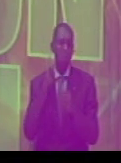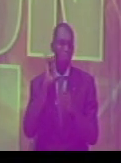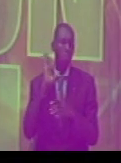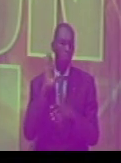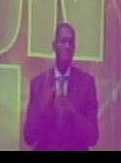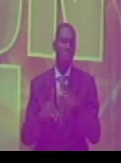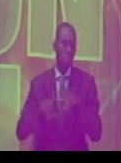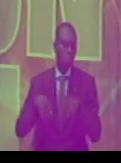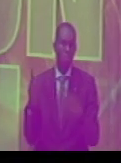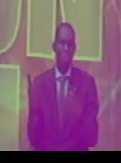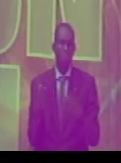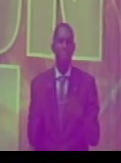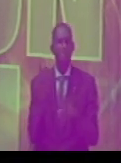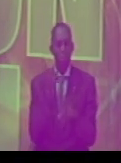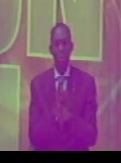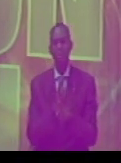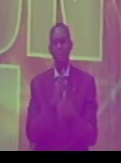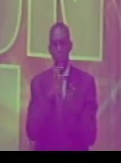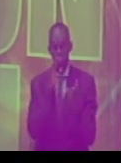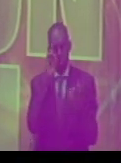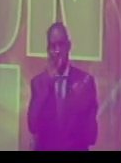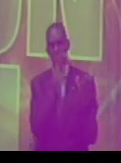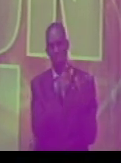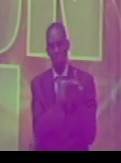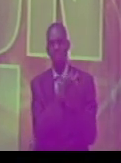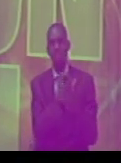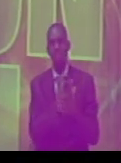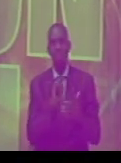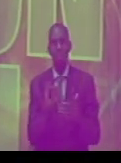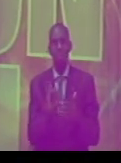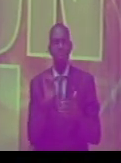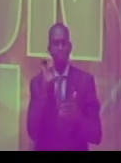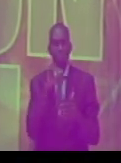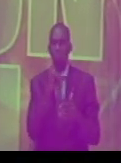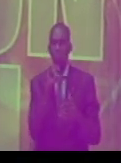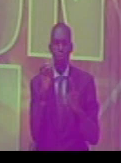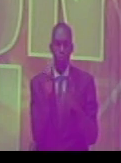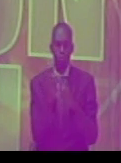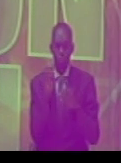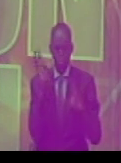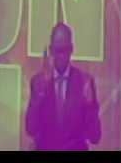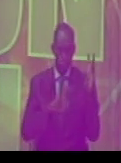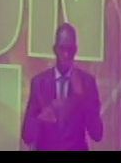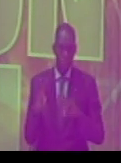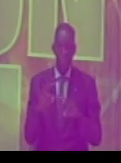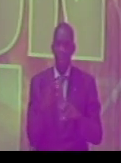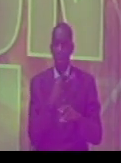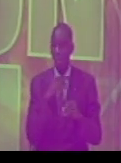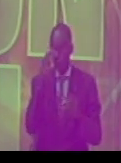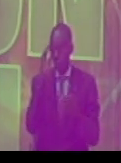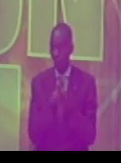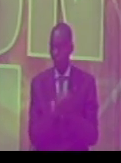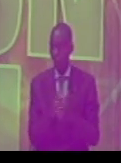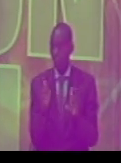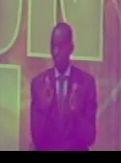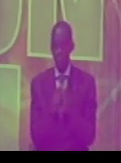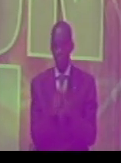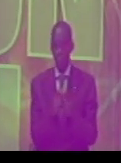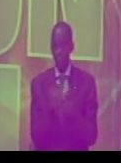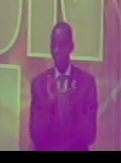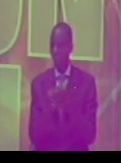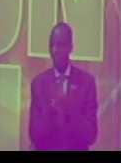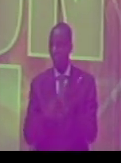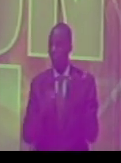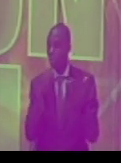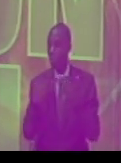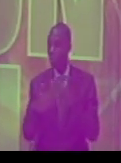my back i told them it would go i kept hope alive i was not too bothered but i became concerned a day came my